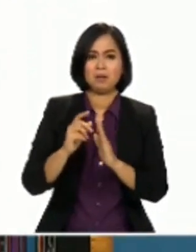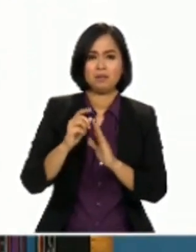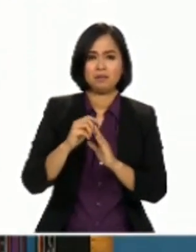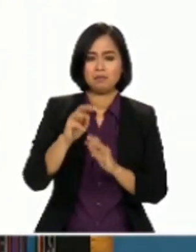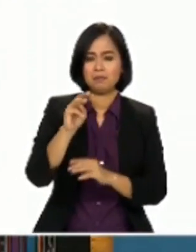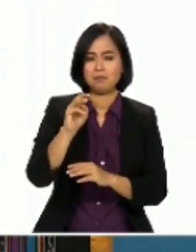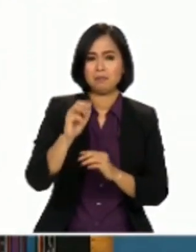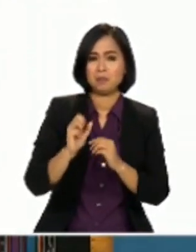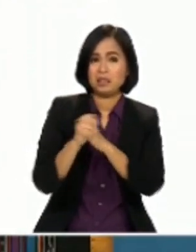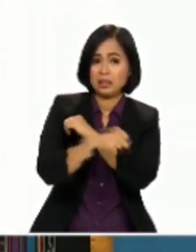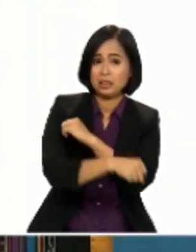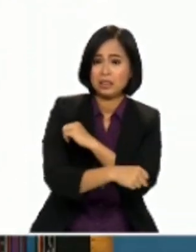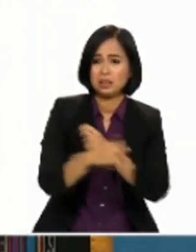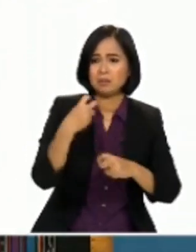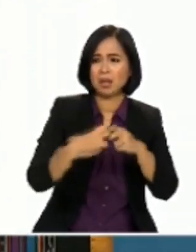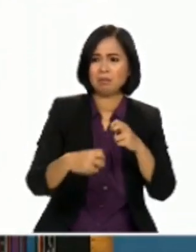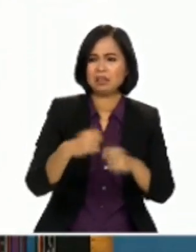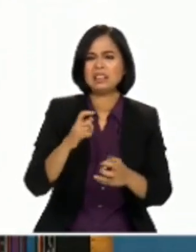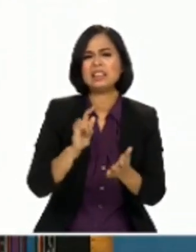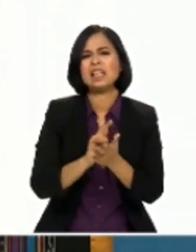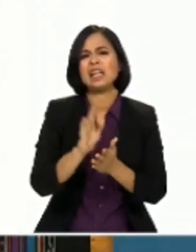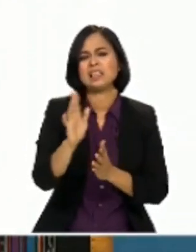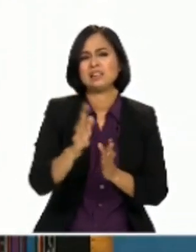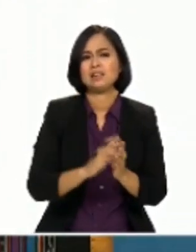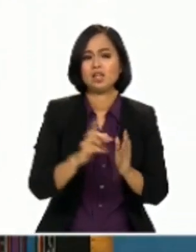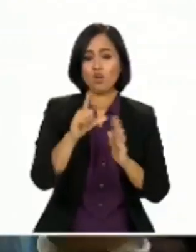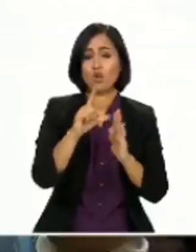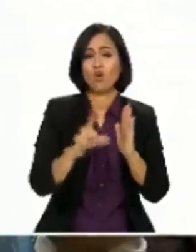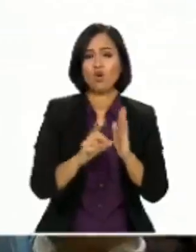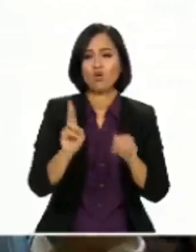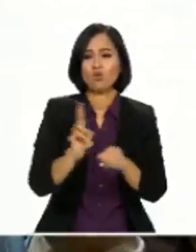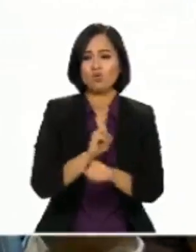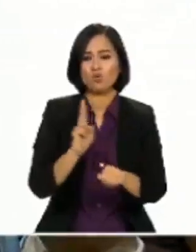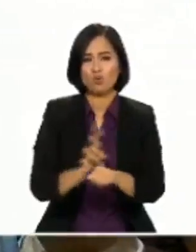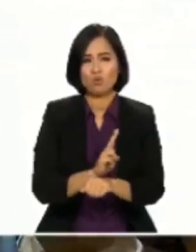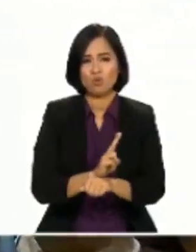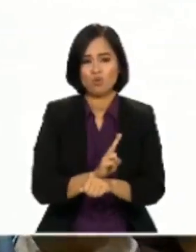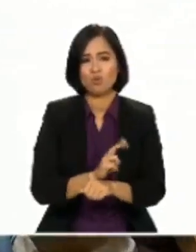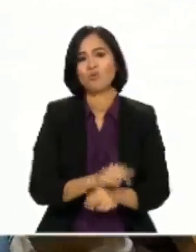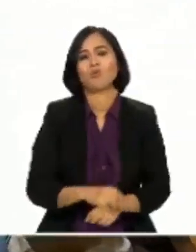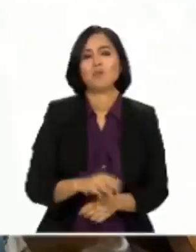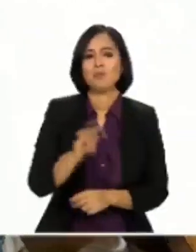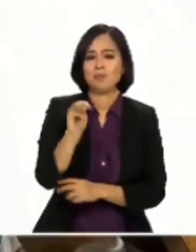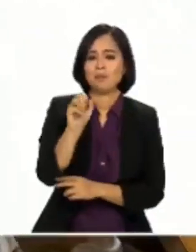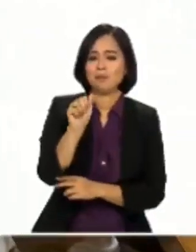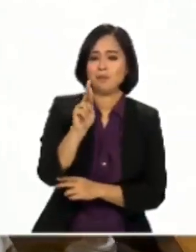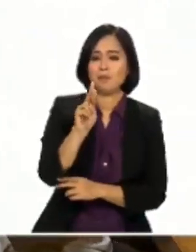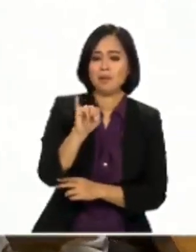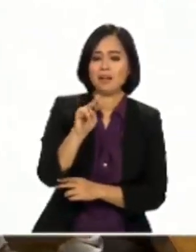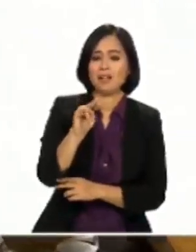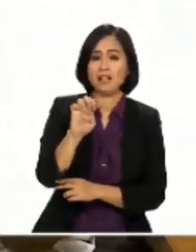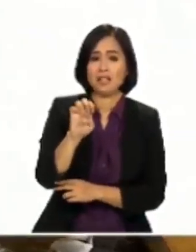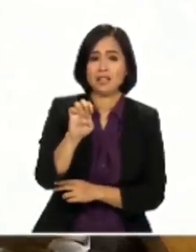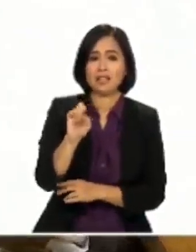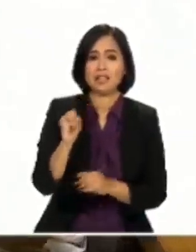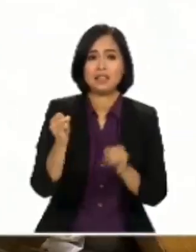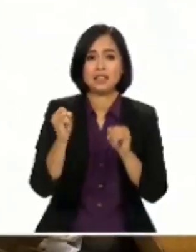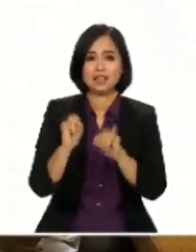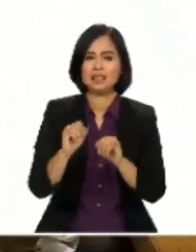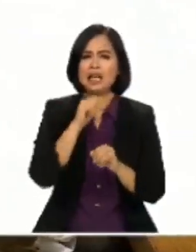incident. Yan ang ginagamit sa batas. A marine incident happened. Hindi naman sinasabi ang marine